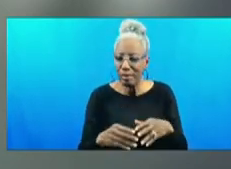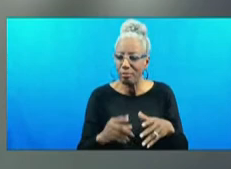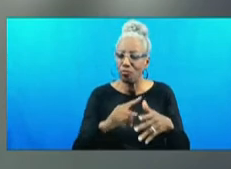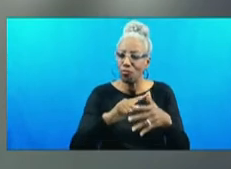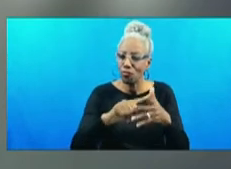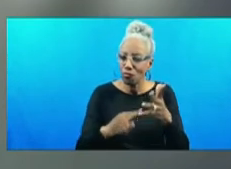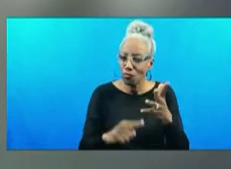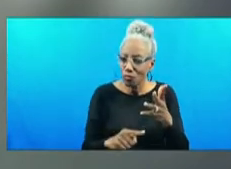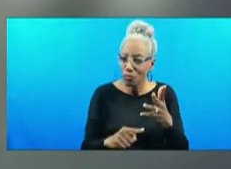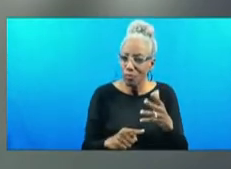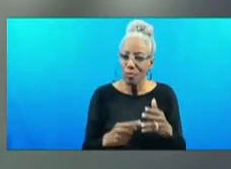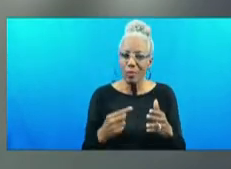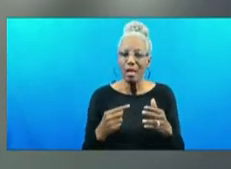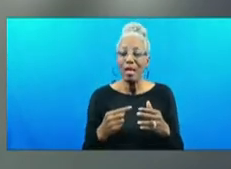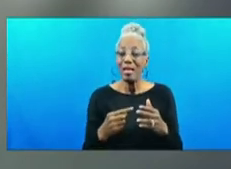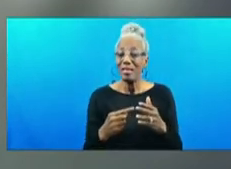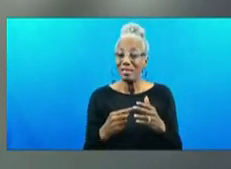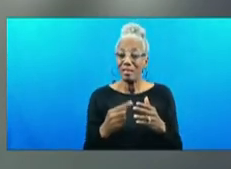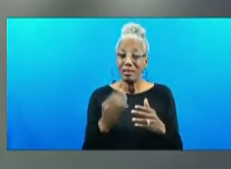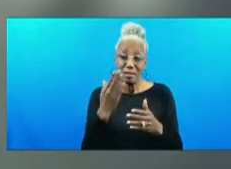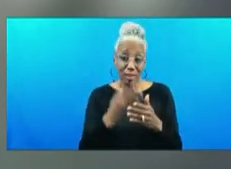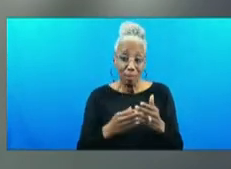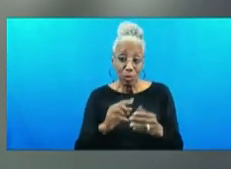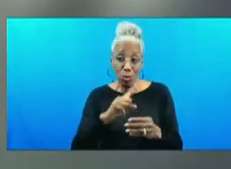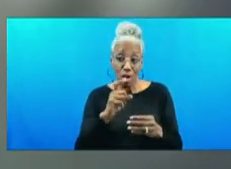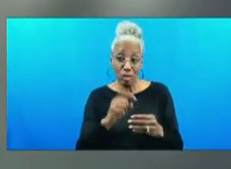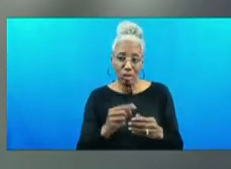to our parent representatives at a later time.